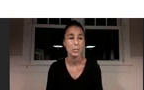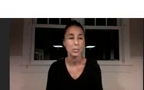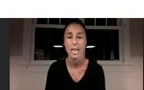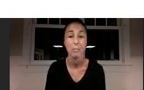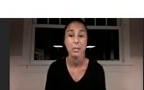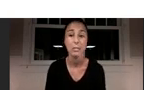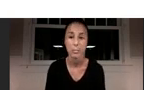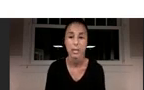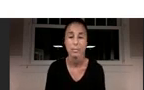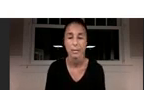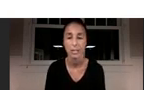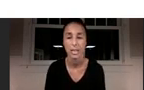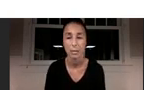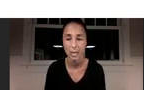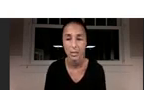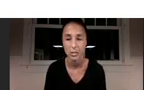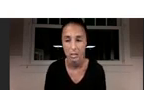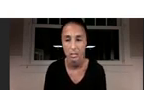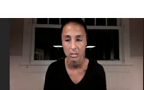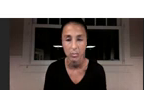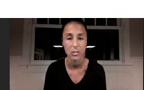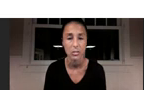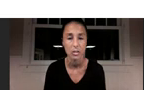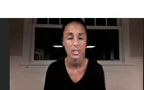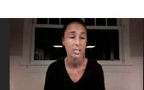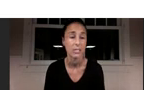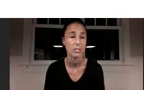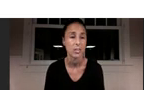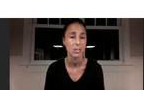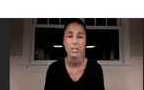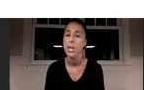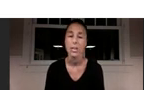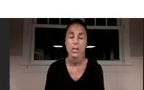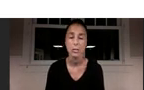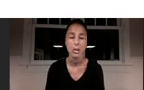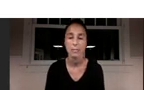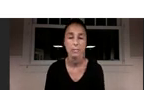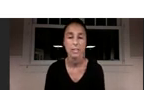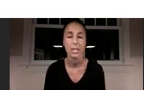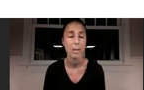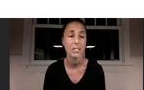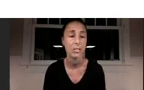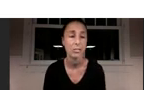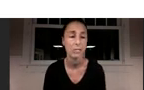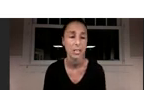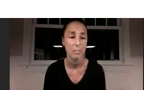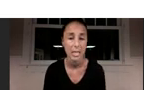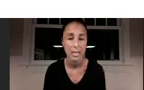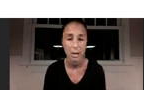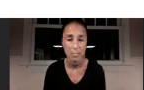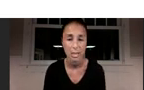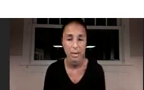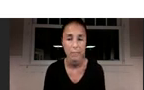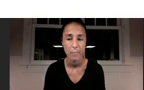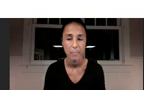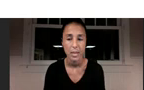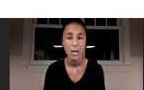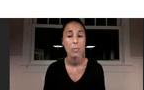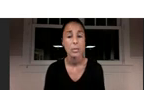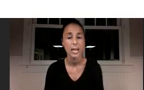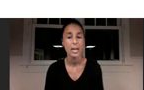and 2 buildings and multiple above-grade parking structures that were constructed as a result, no longer reflect the best use of the nominated